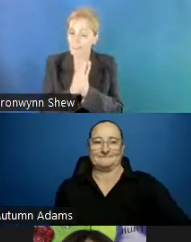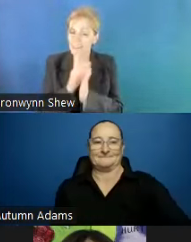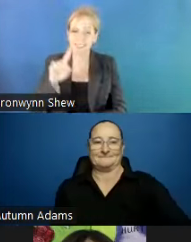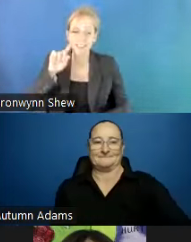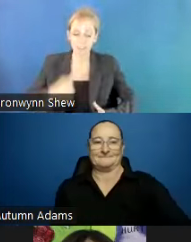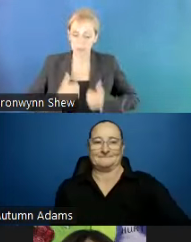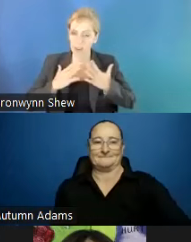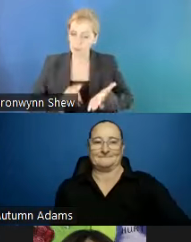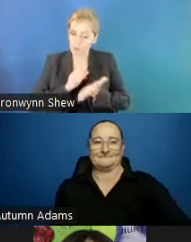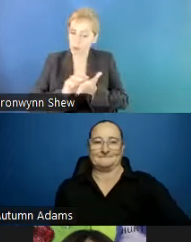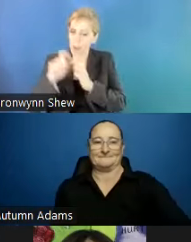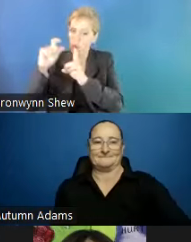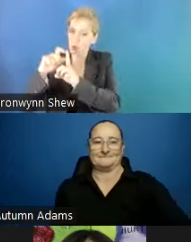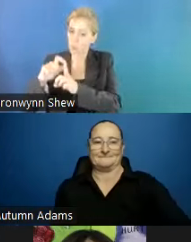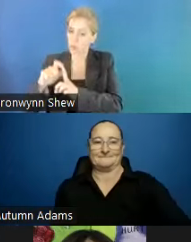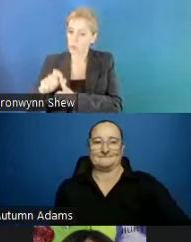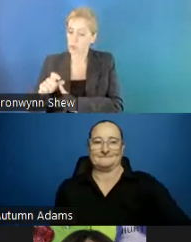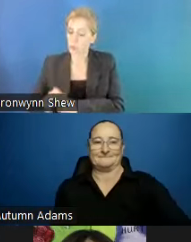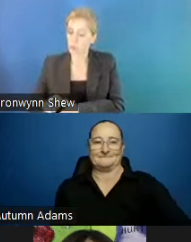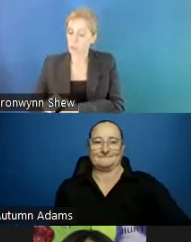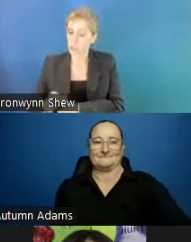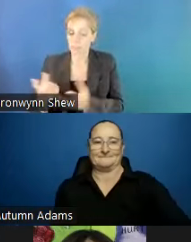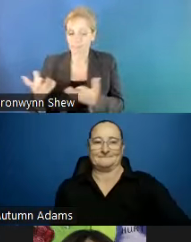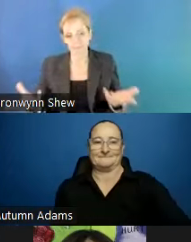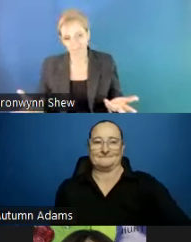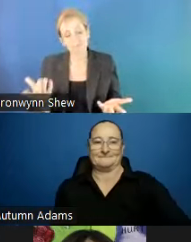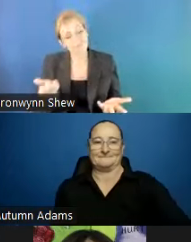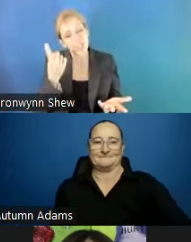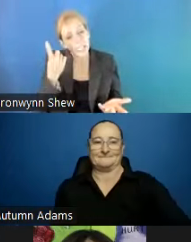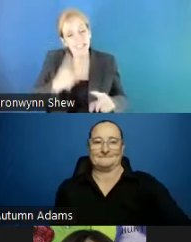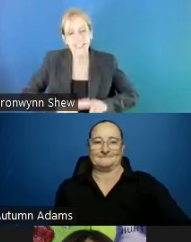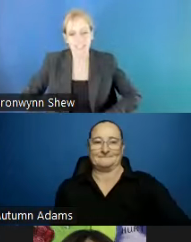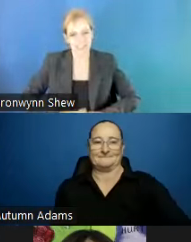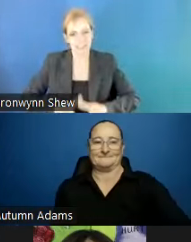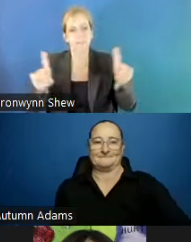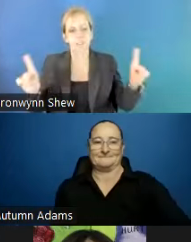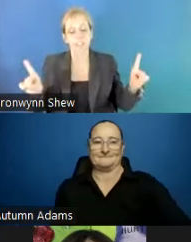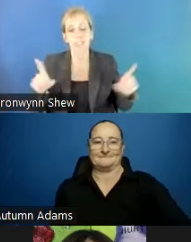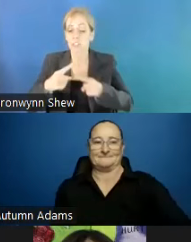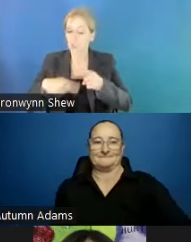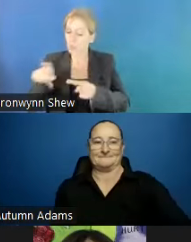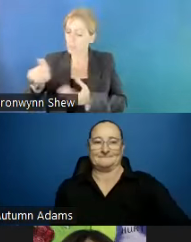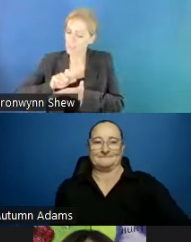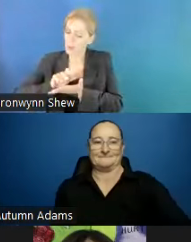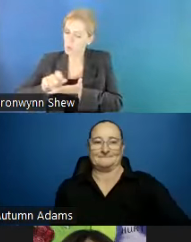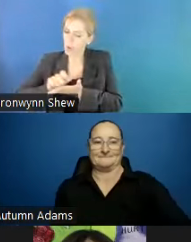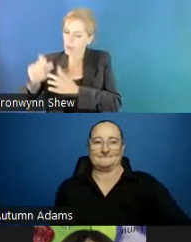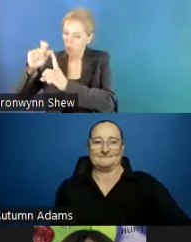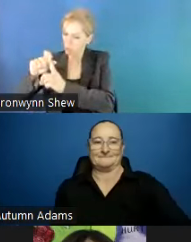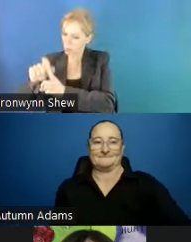if that is their preference or not, just understand that what they're writing and what you're getting